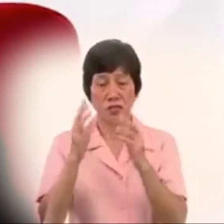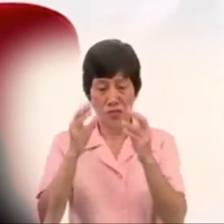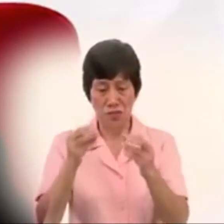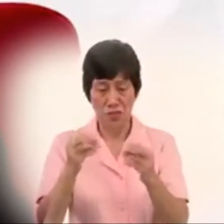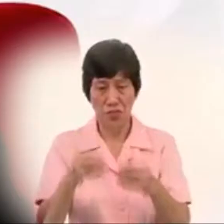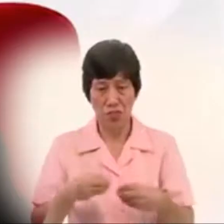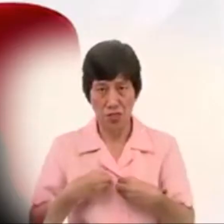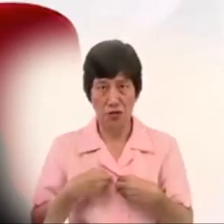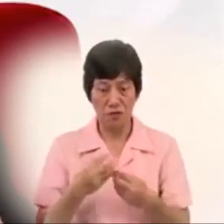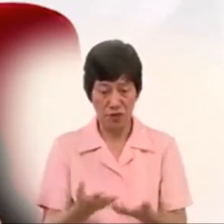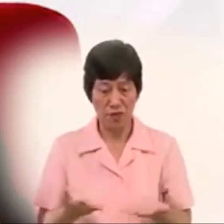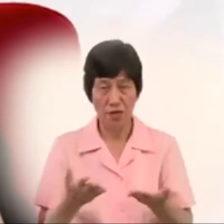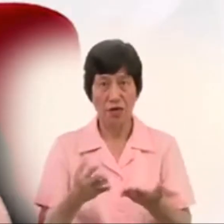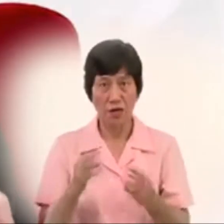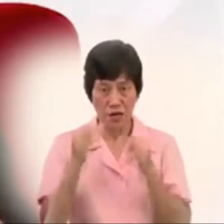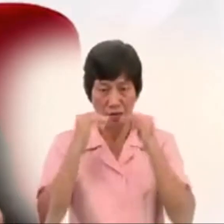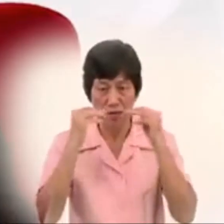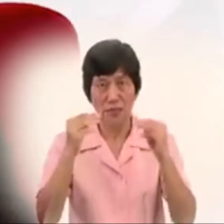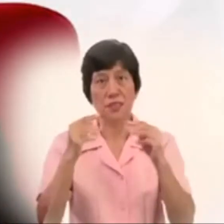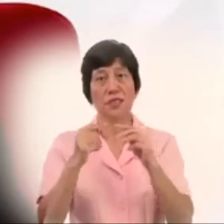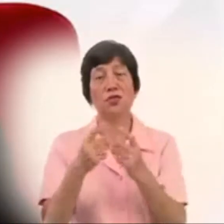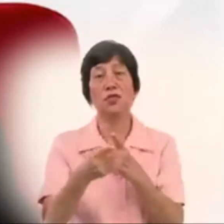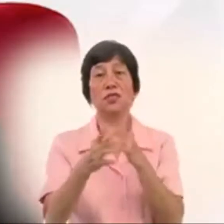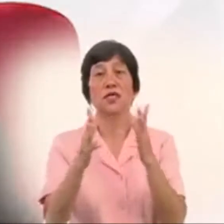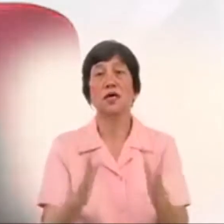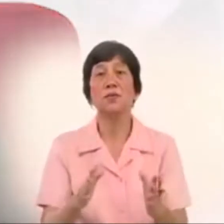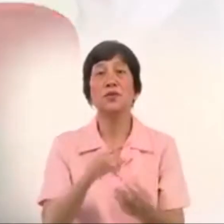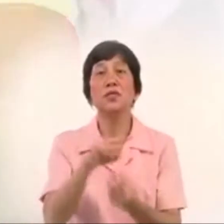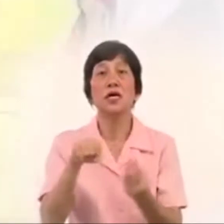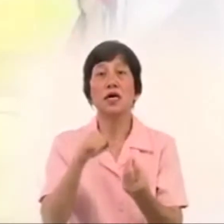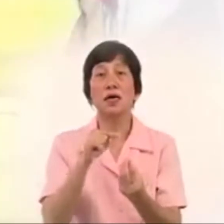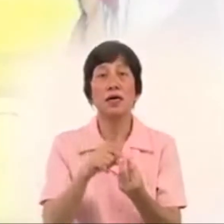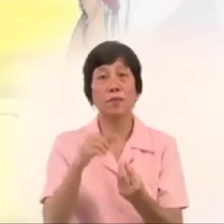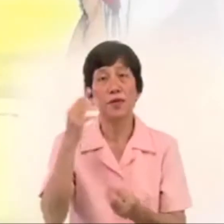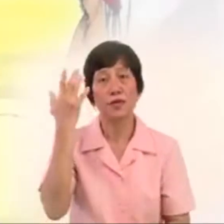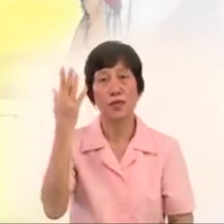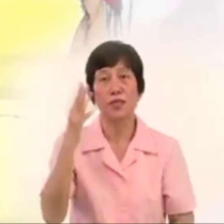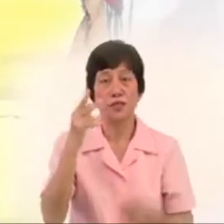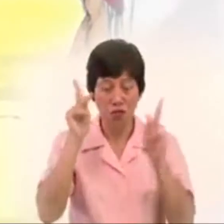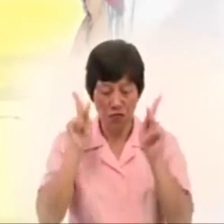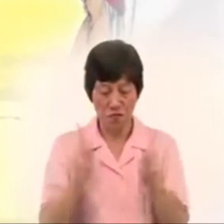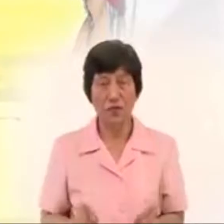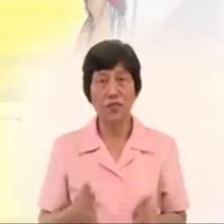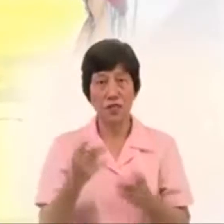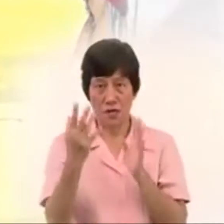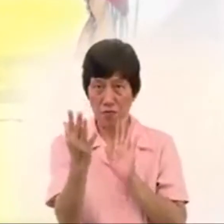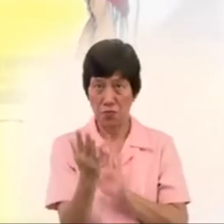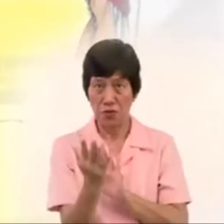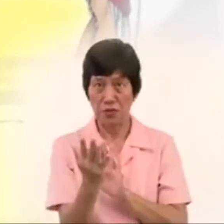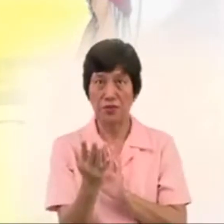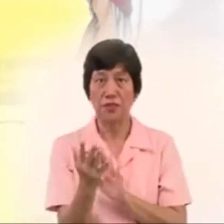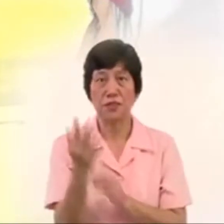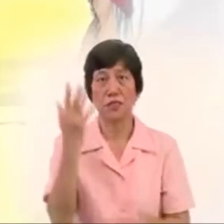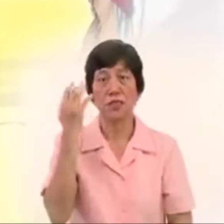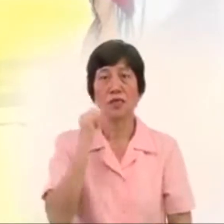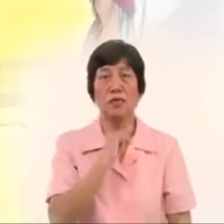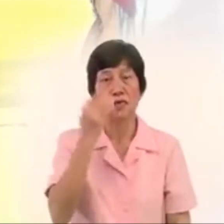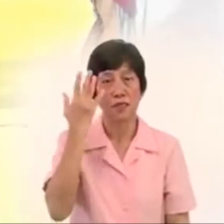disciples about His physical presence? Is He already intimating that a time will